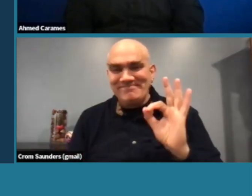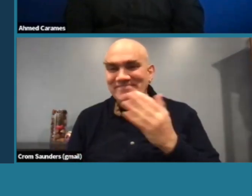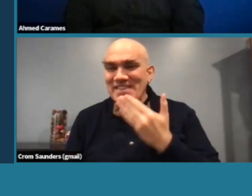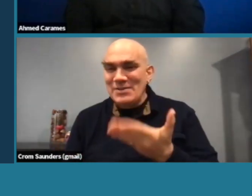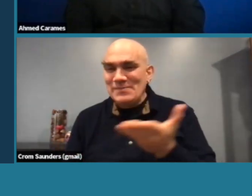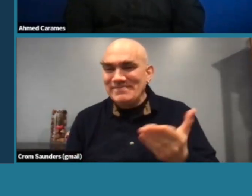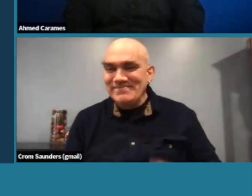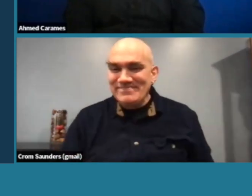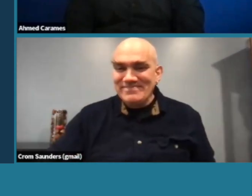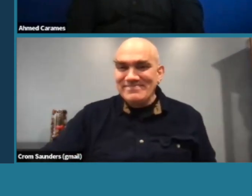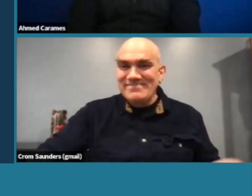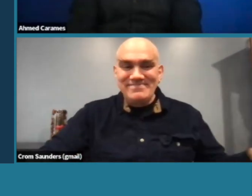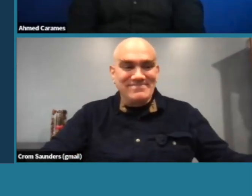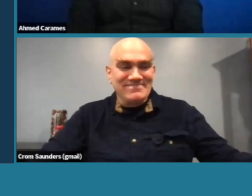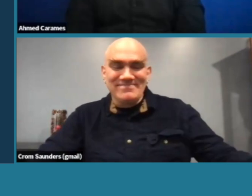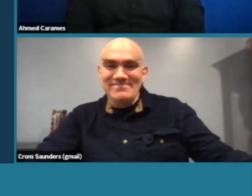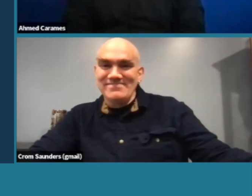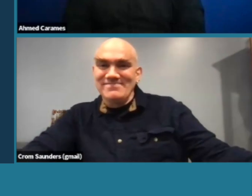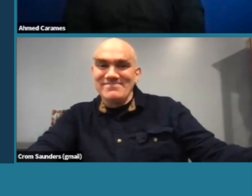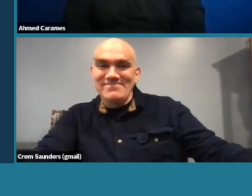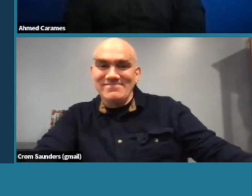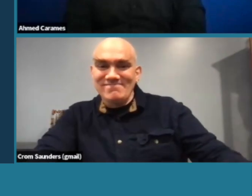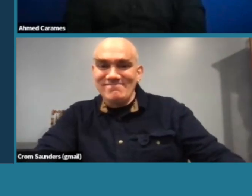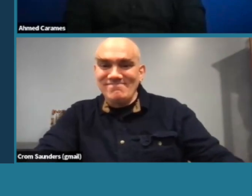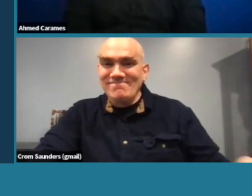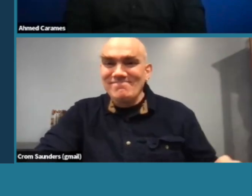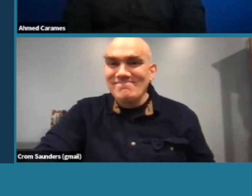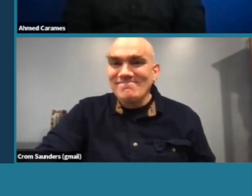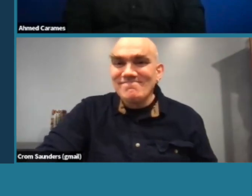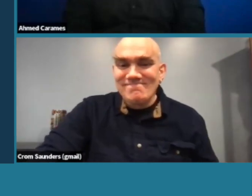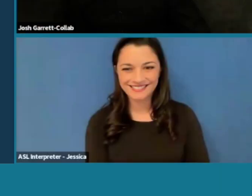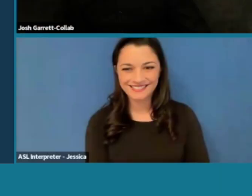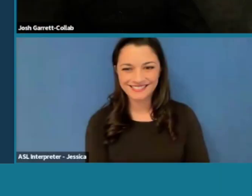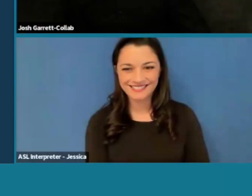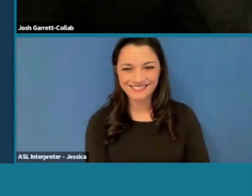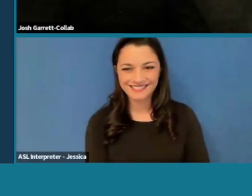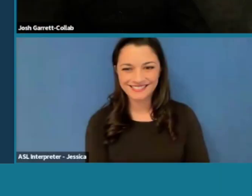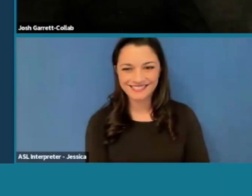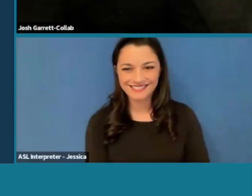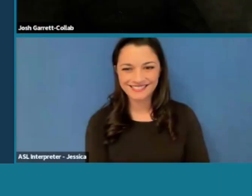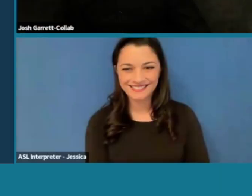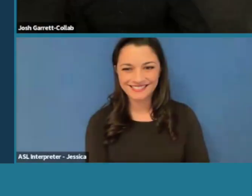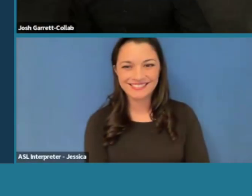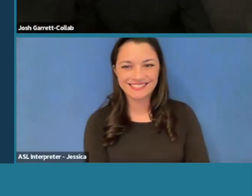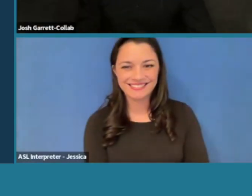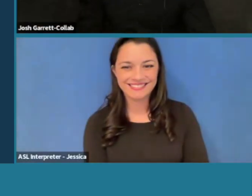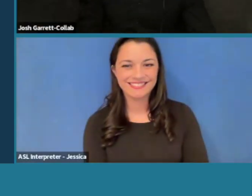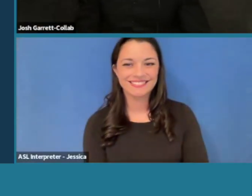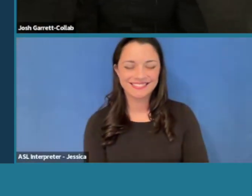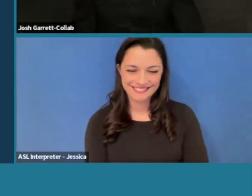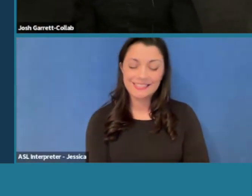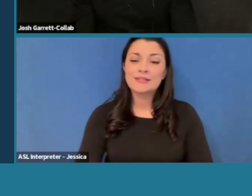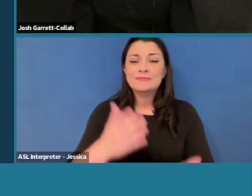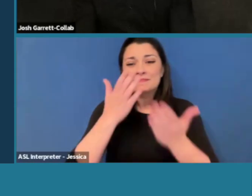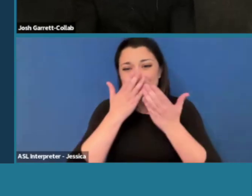to my presentation, and we'll move on to the next one. Thank you so much. Next slide, ASL interpreter point of view. Thank you